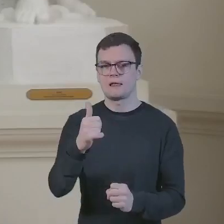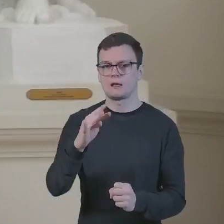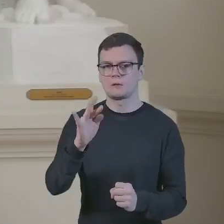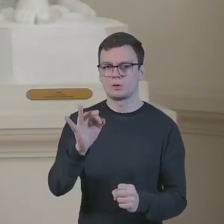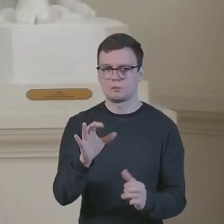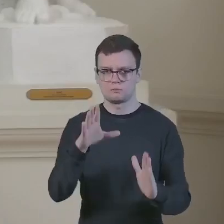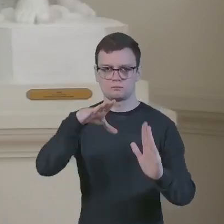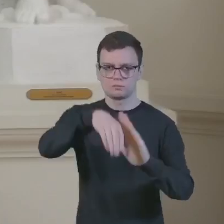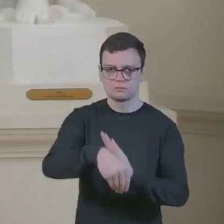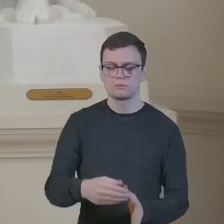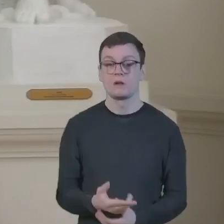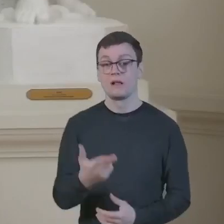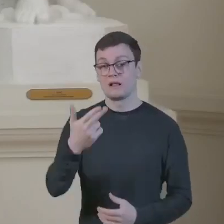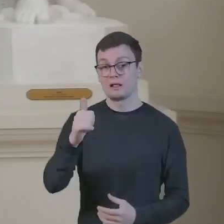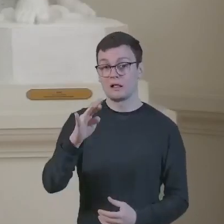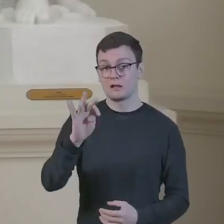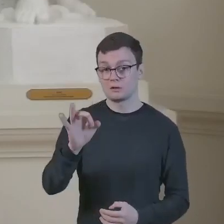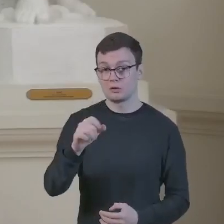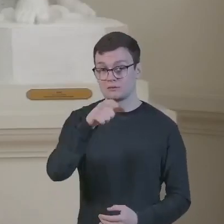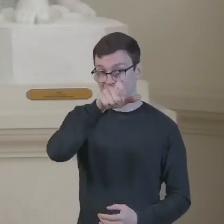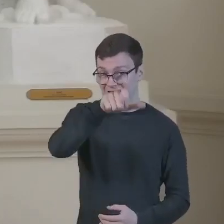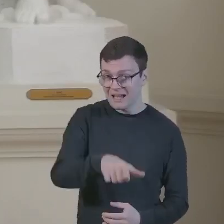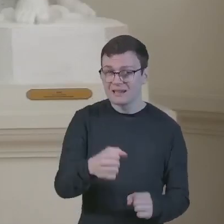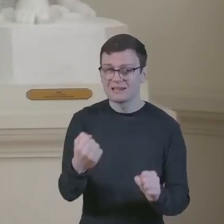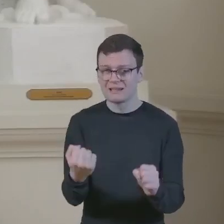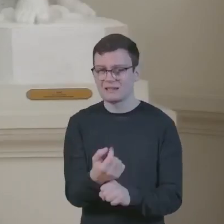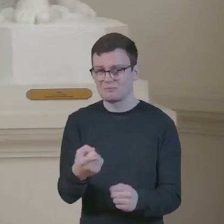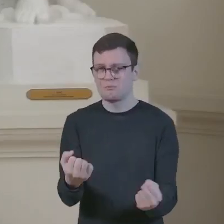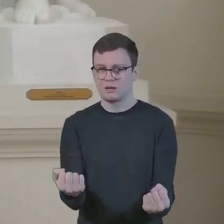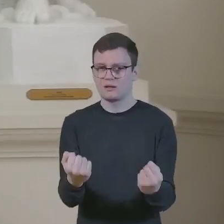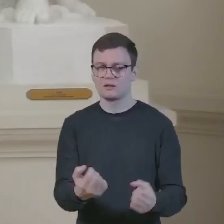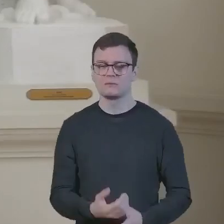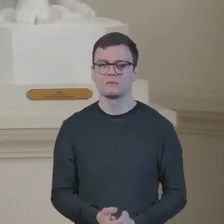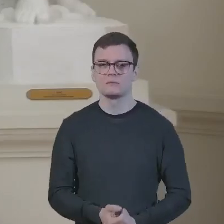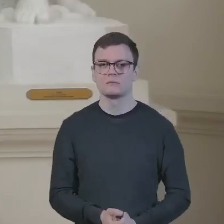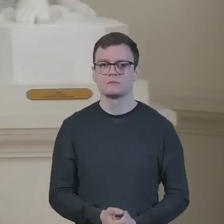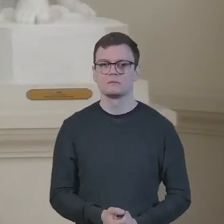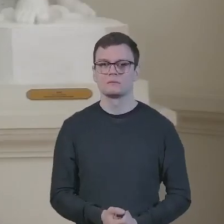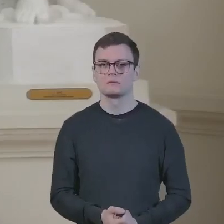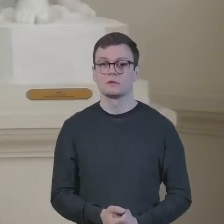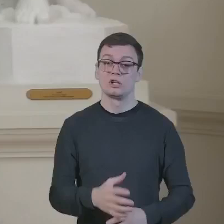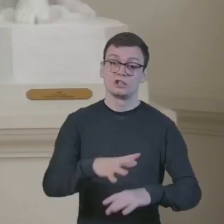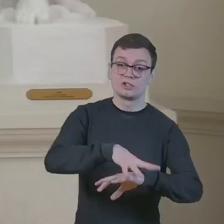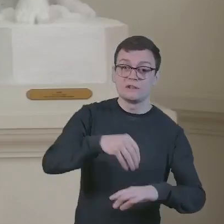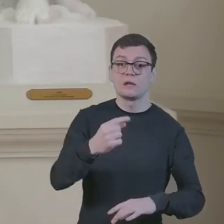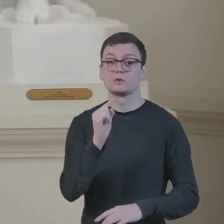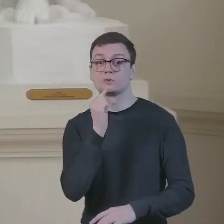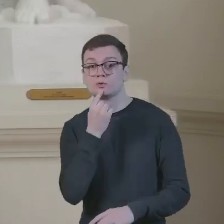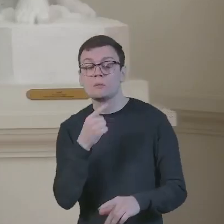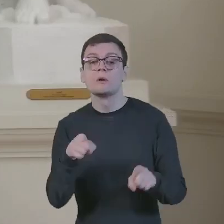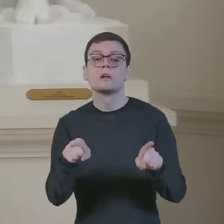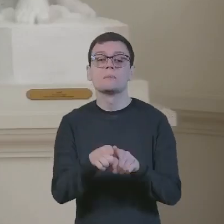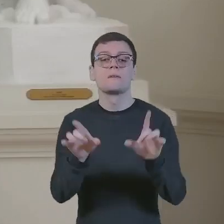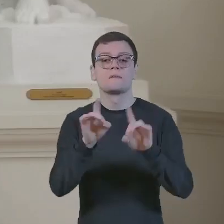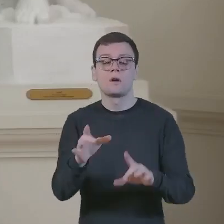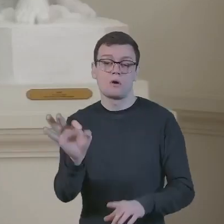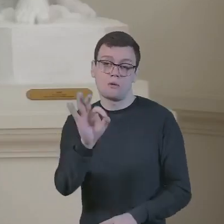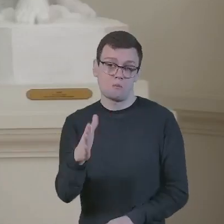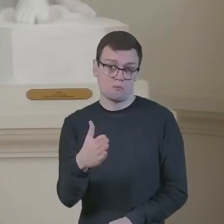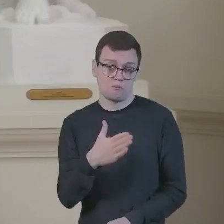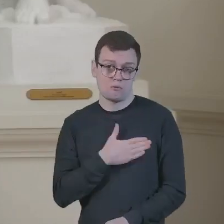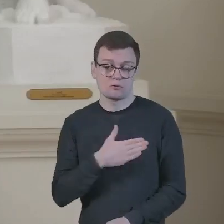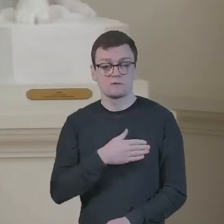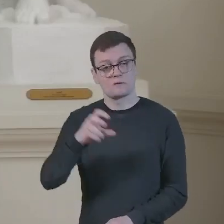I believe that when it comes to not just Finland and Sweden, but also when it comes to countries in our region, the Republic of